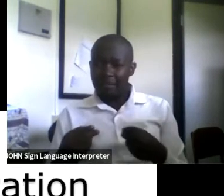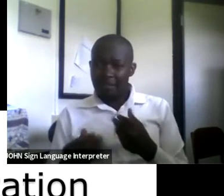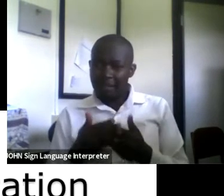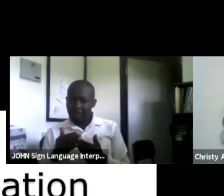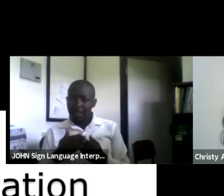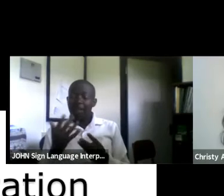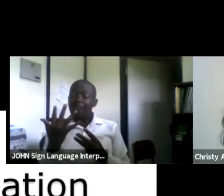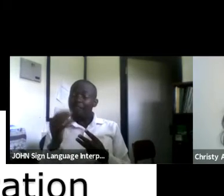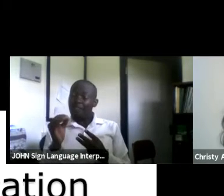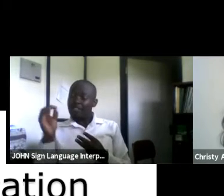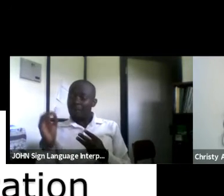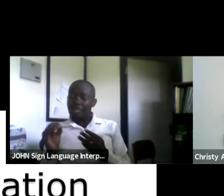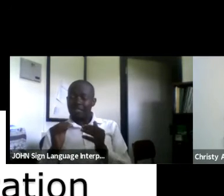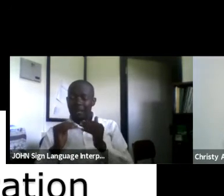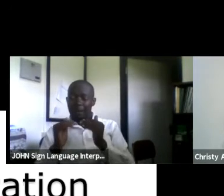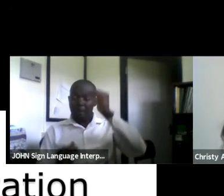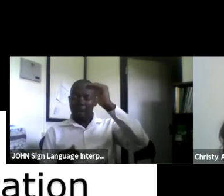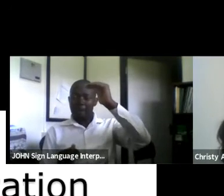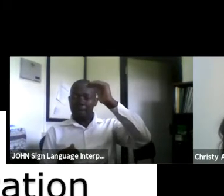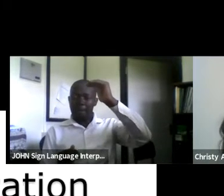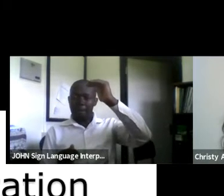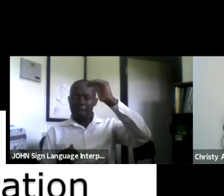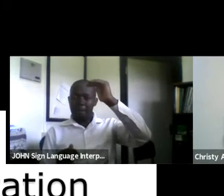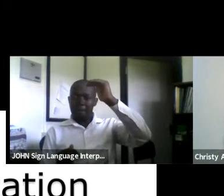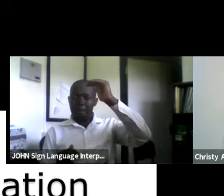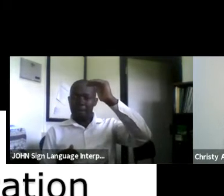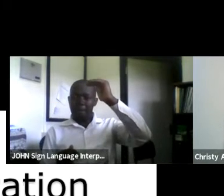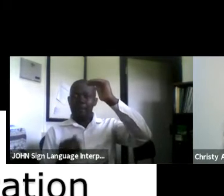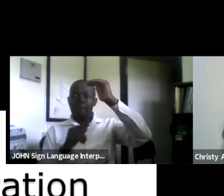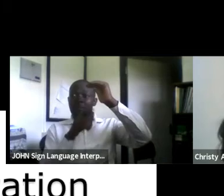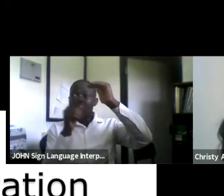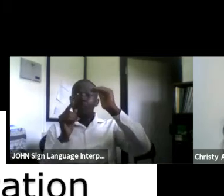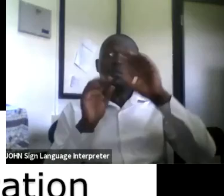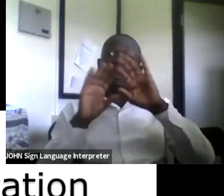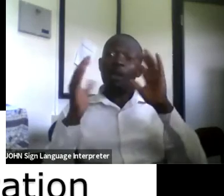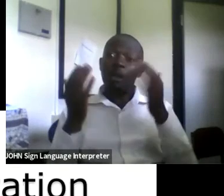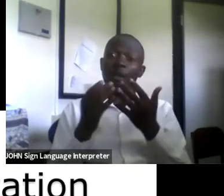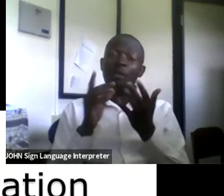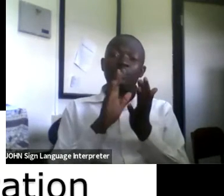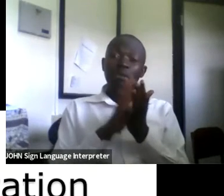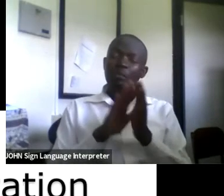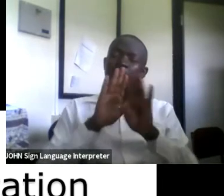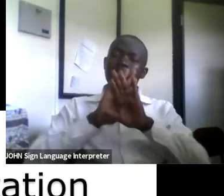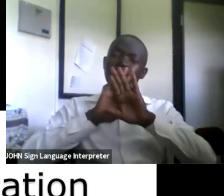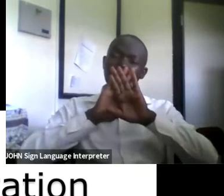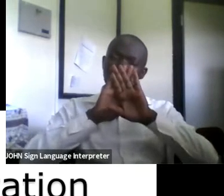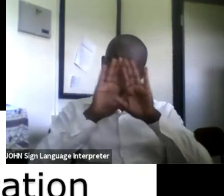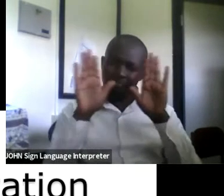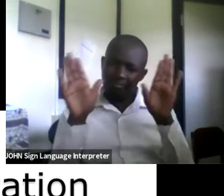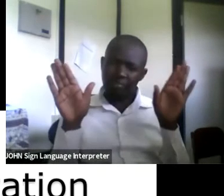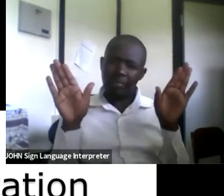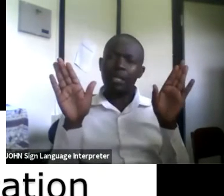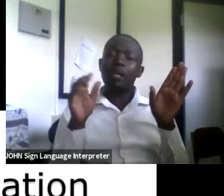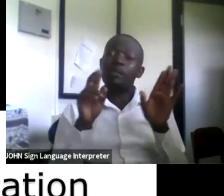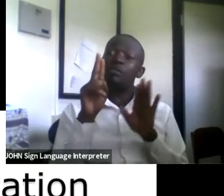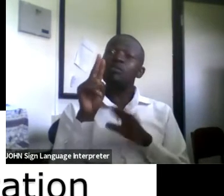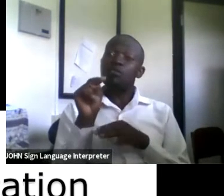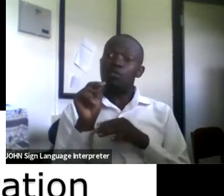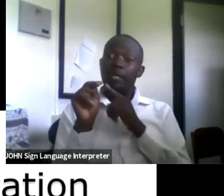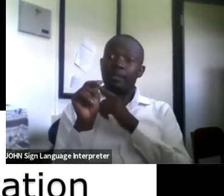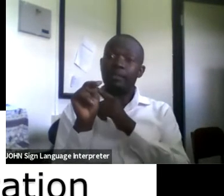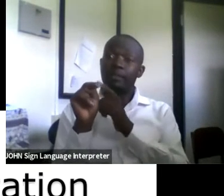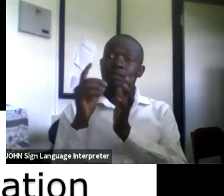50%. So there are global documents very clearly by UN or what you